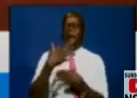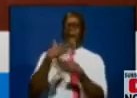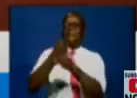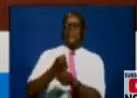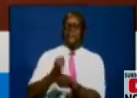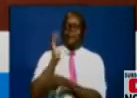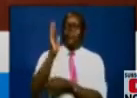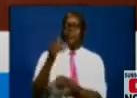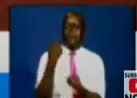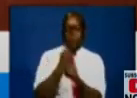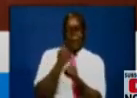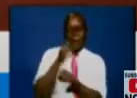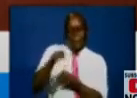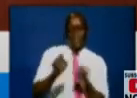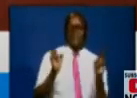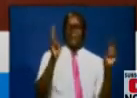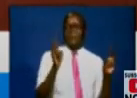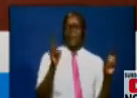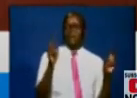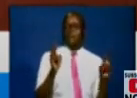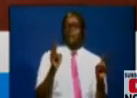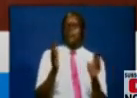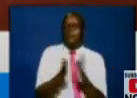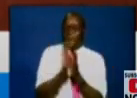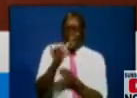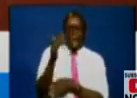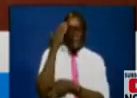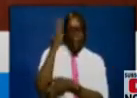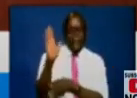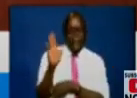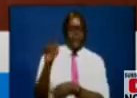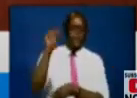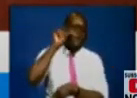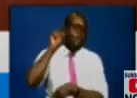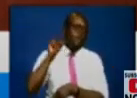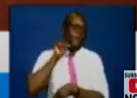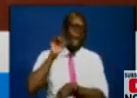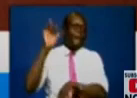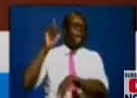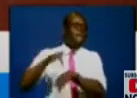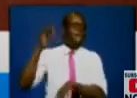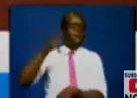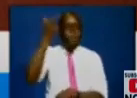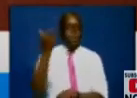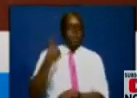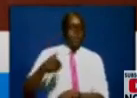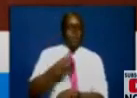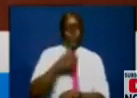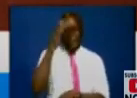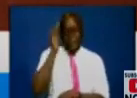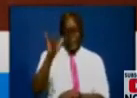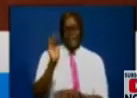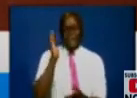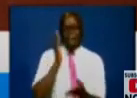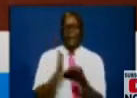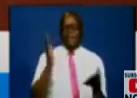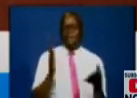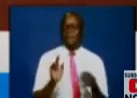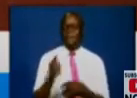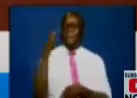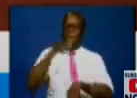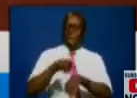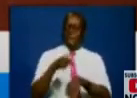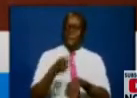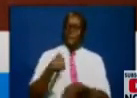will execute these matters with that awareness of the gender sensitivity. Because we know that it is a fact that it is the first time we're